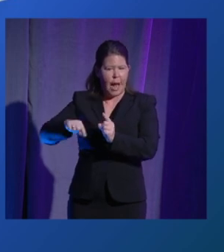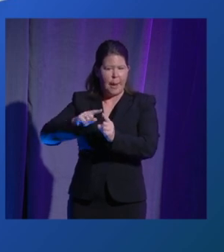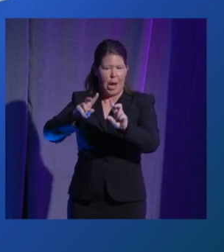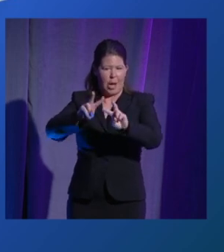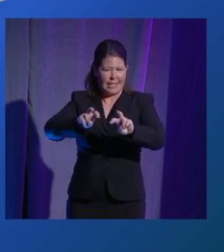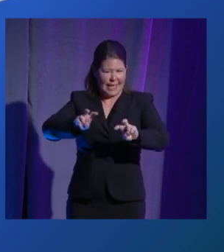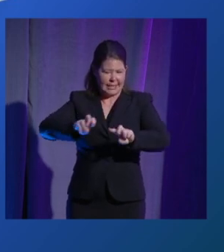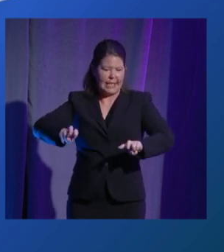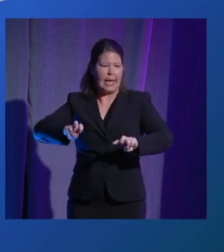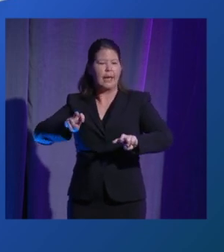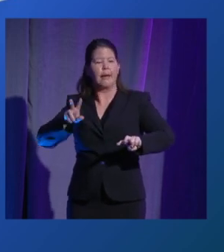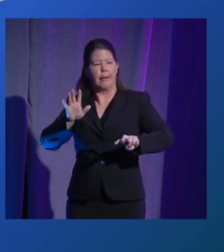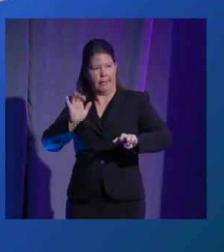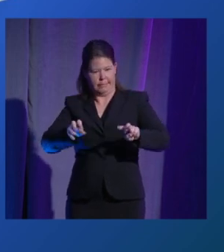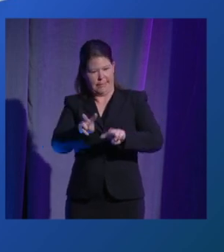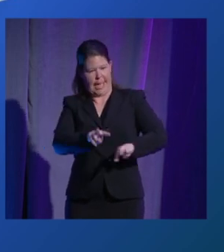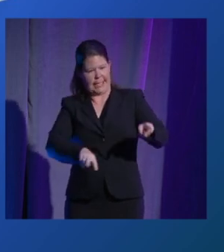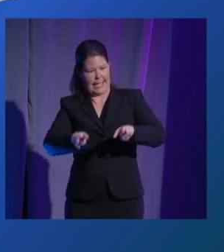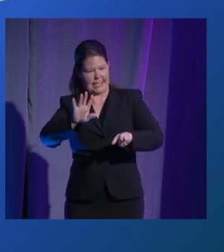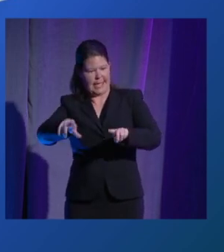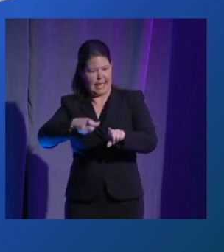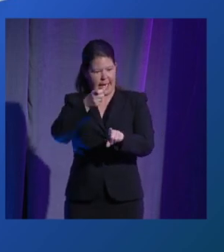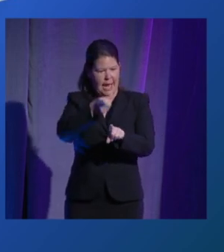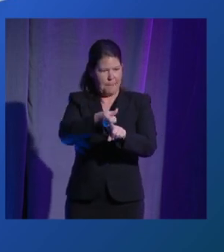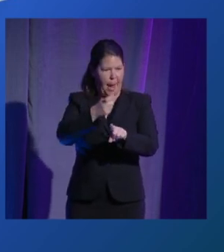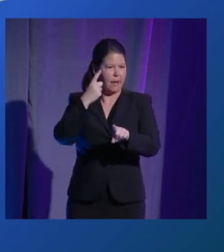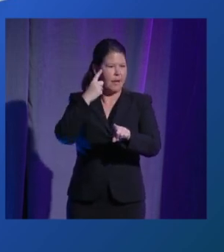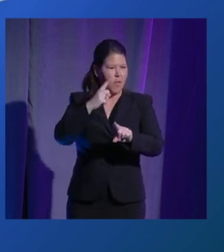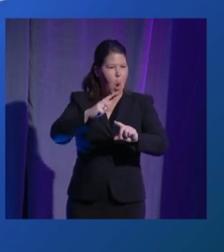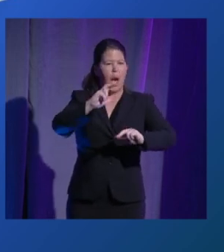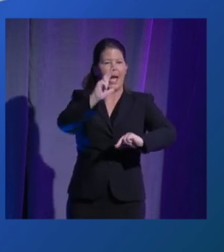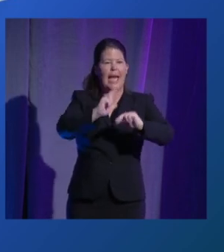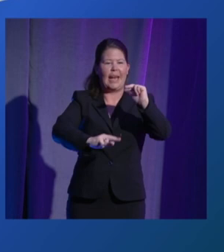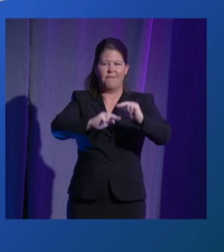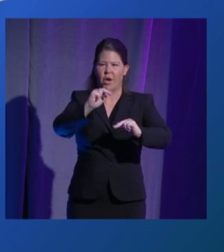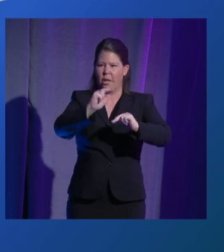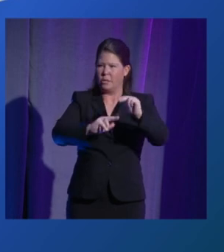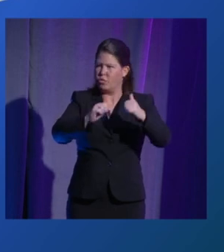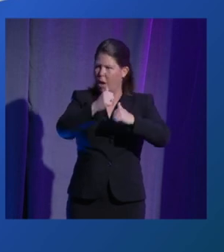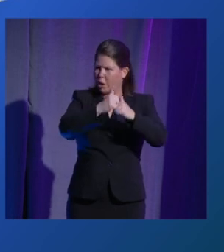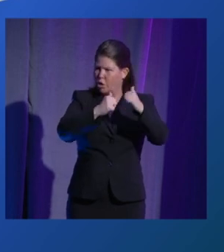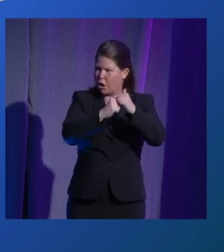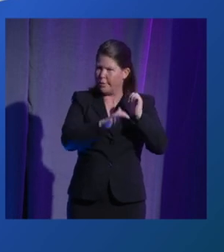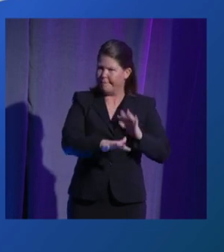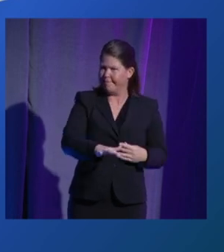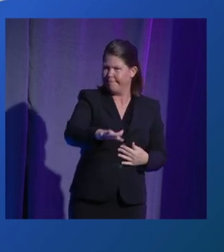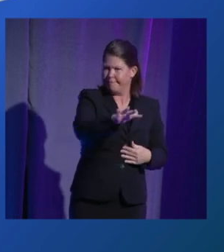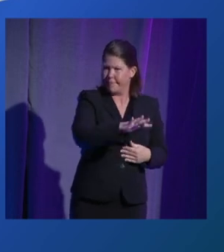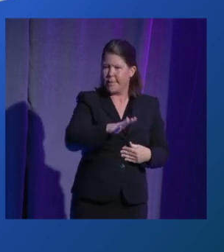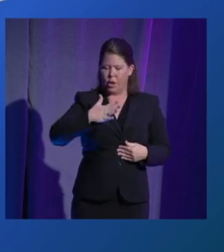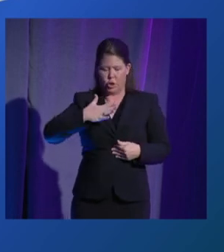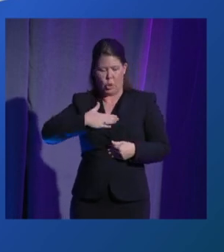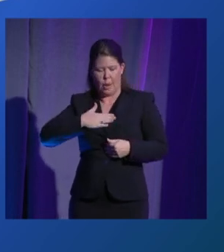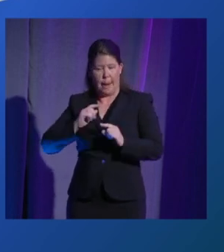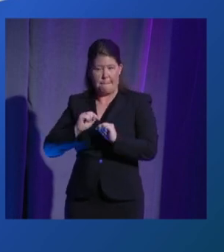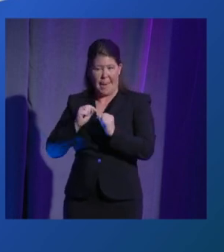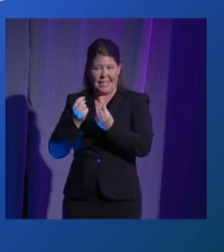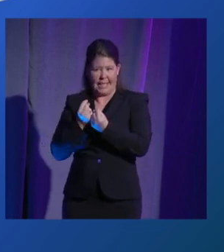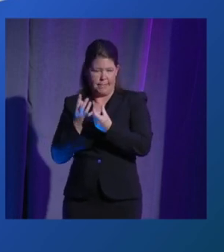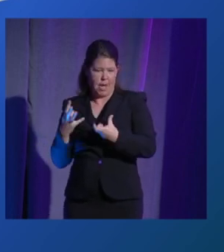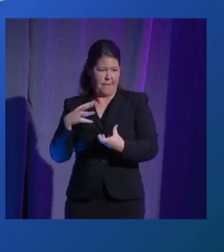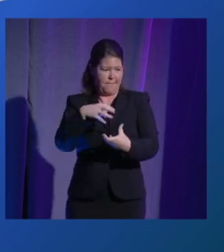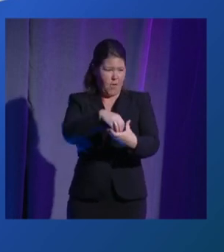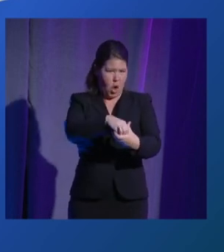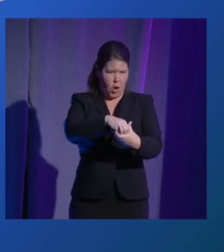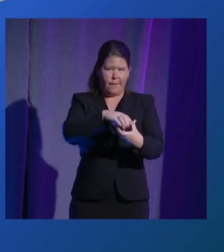across the infrastructure so my team had that opportunity to work on a project via the Department of Homeland